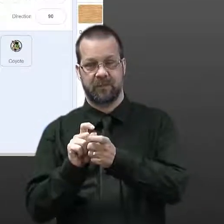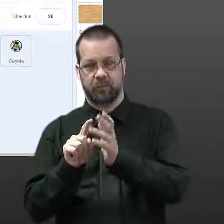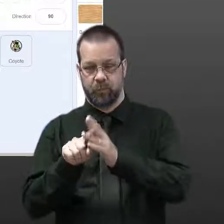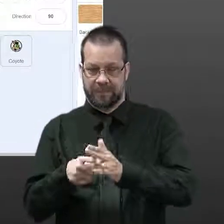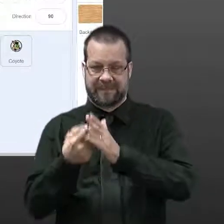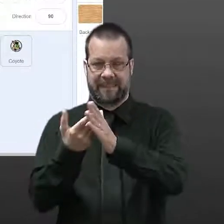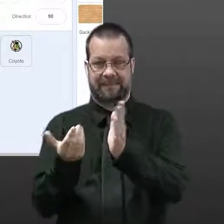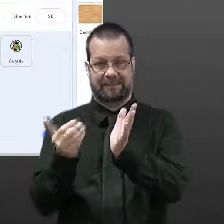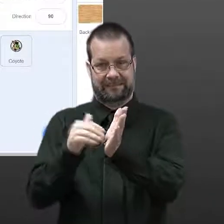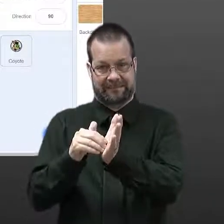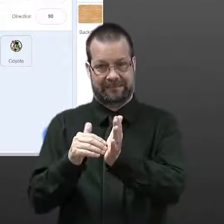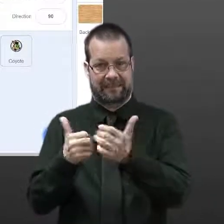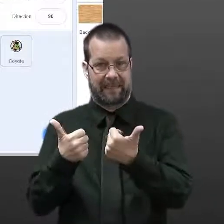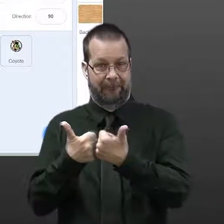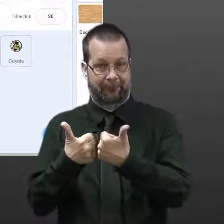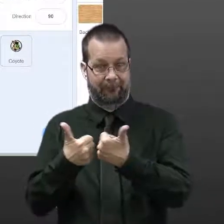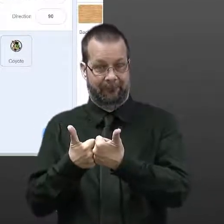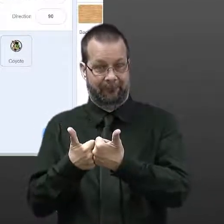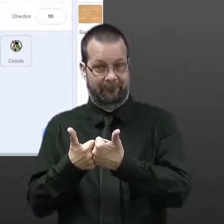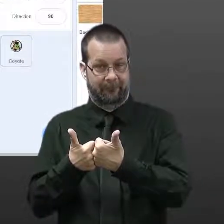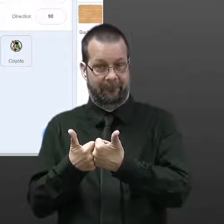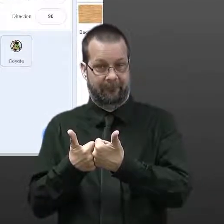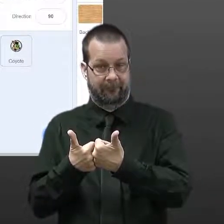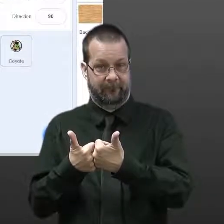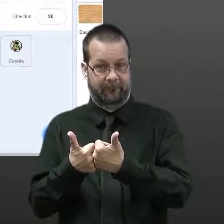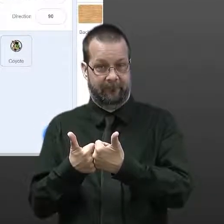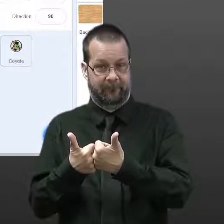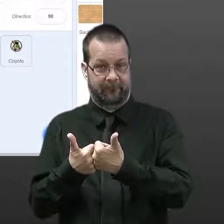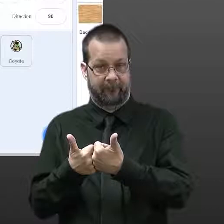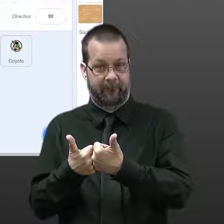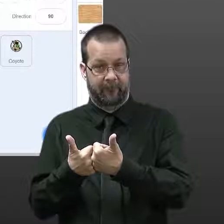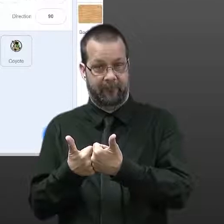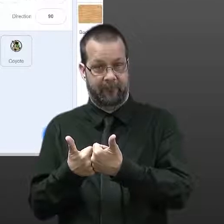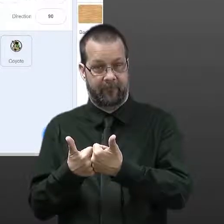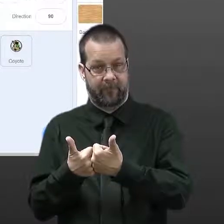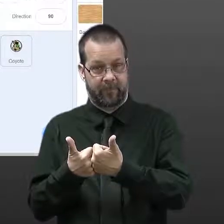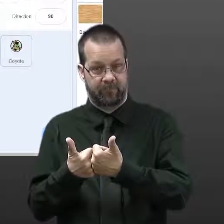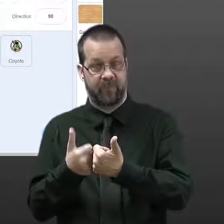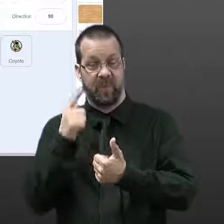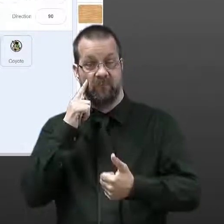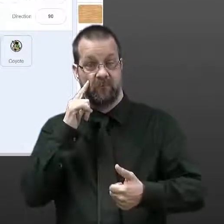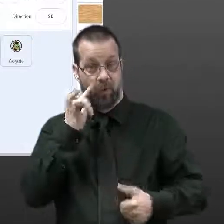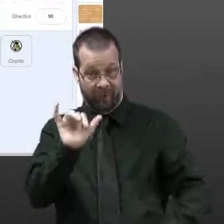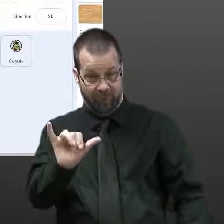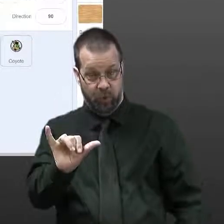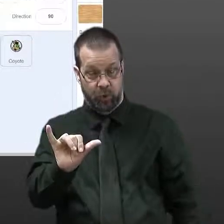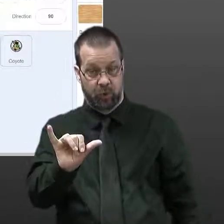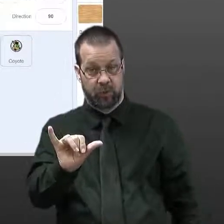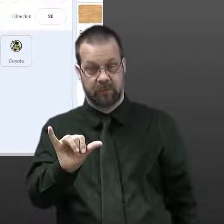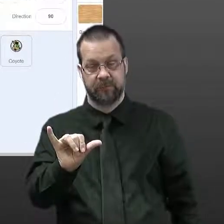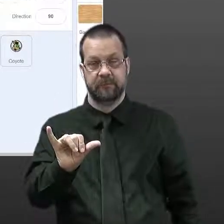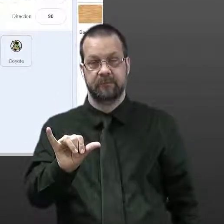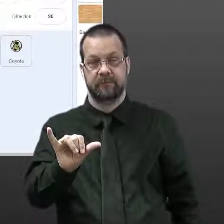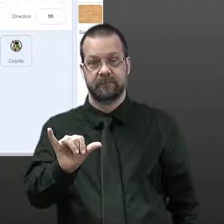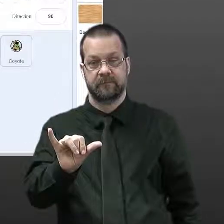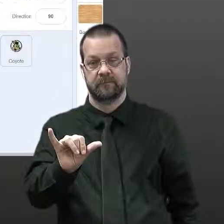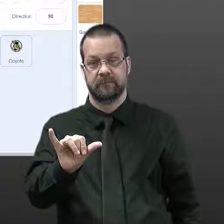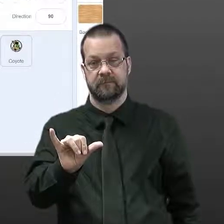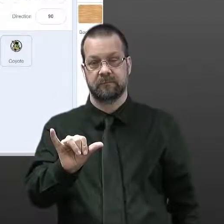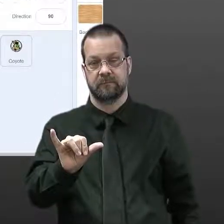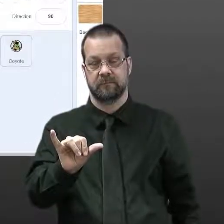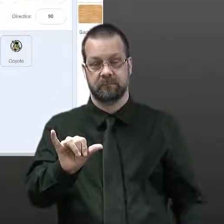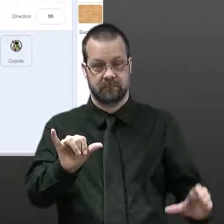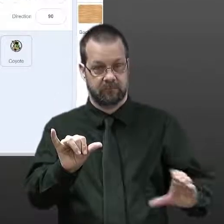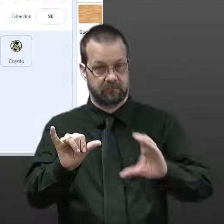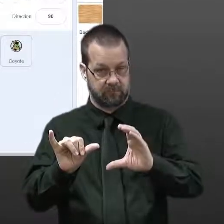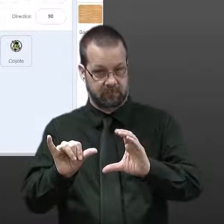the game. And then what we'll do is forever, we are going to